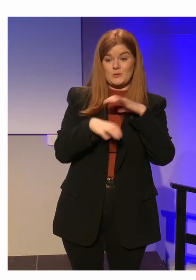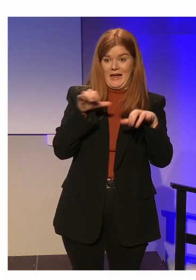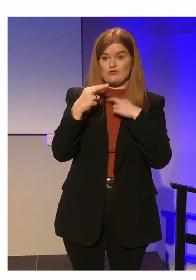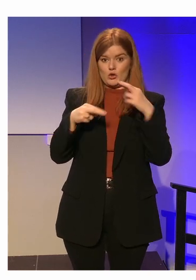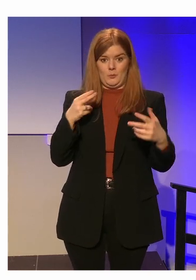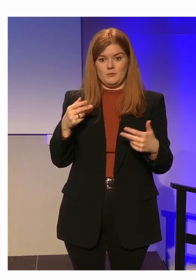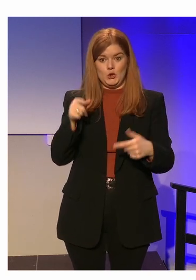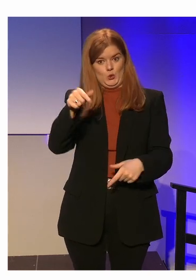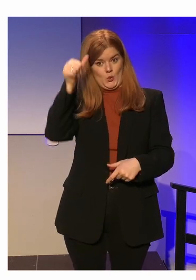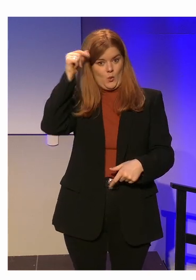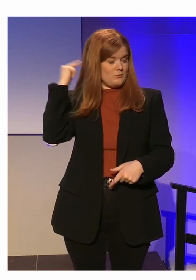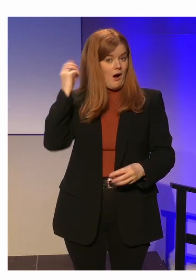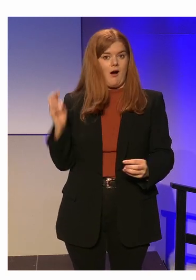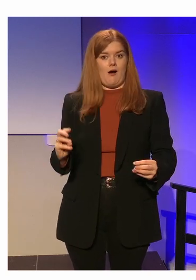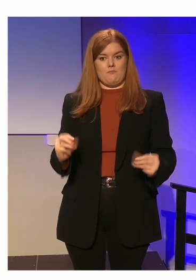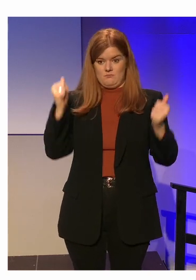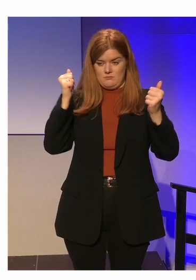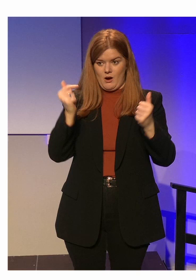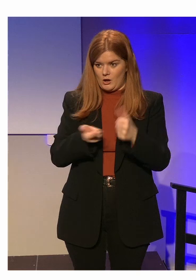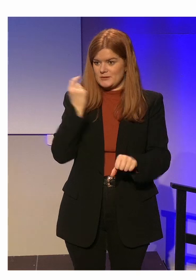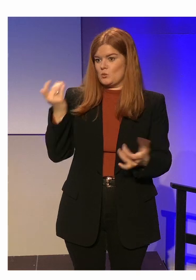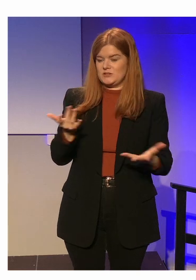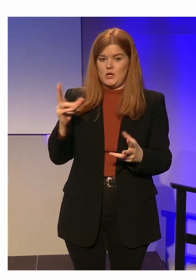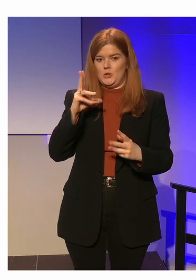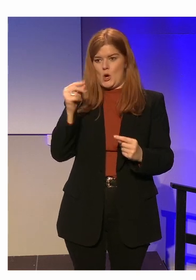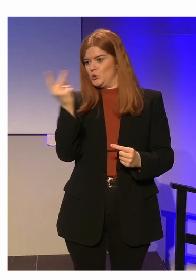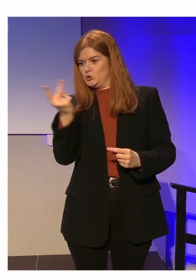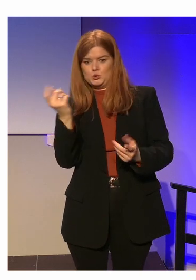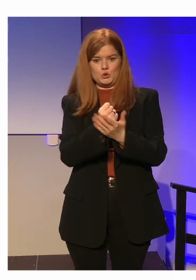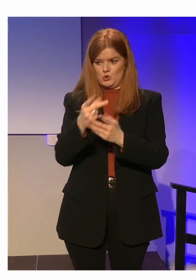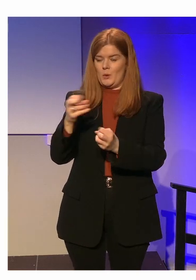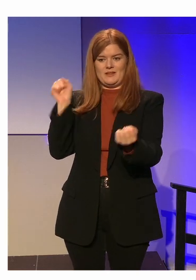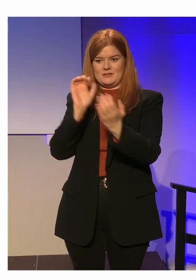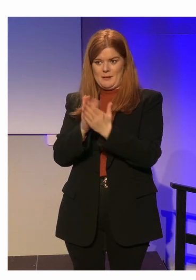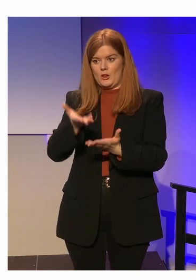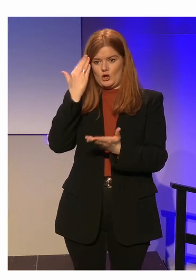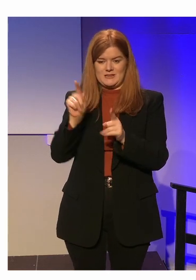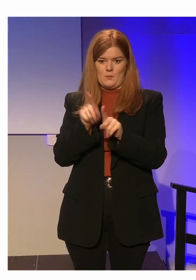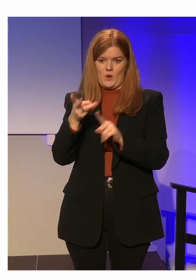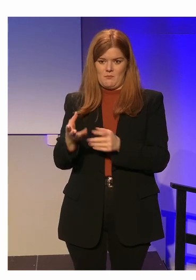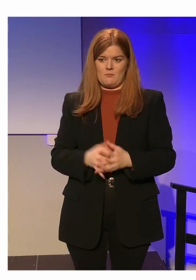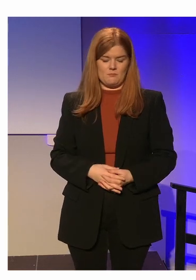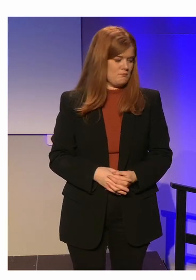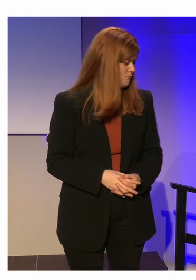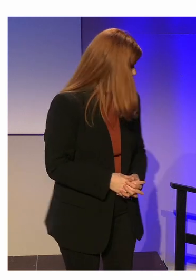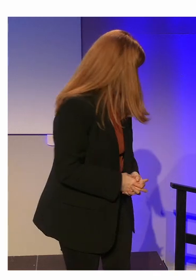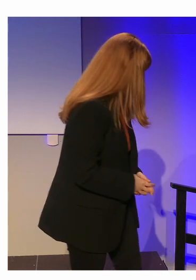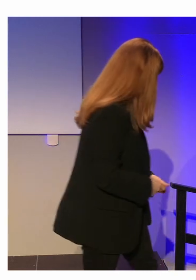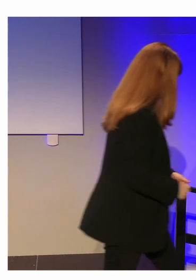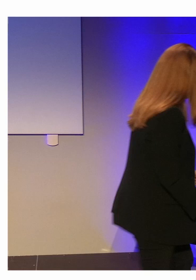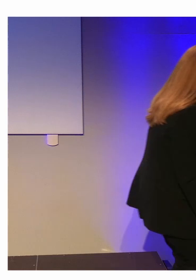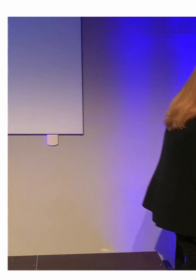classroom, you know for sure that no 2 students in that room are going to learn in the same way. And